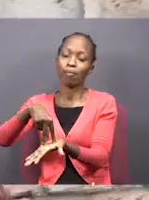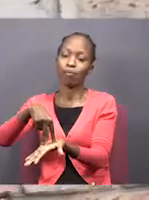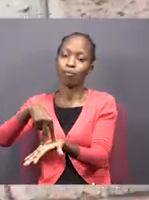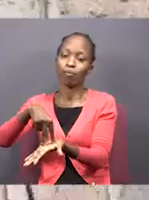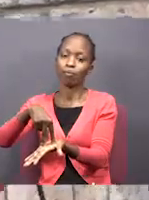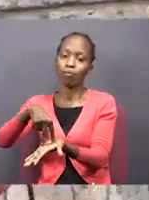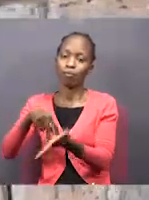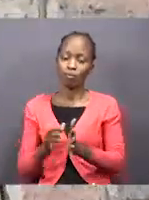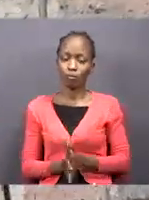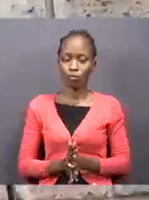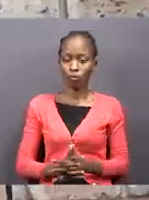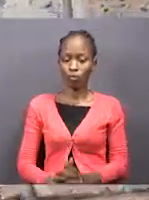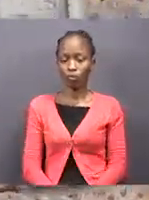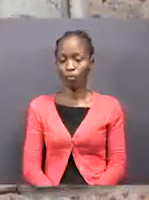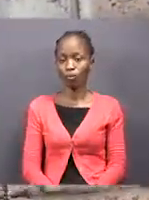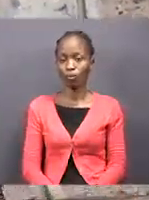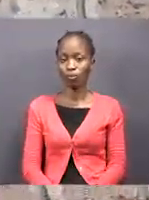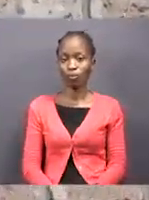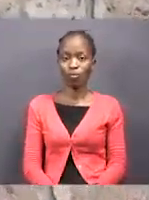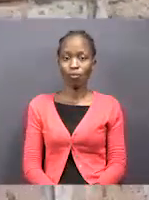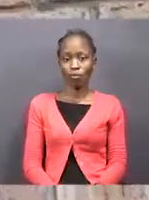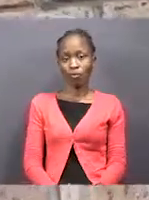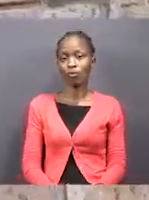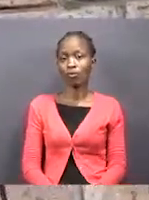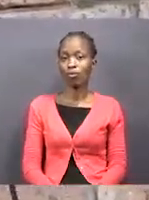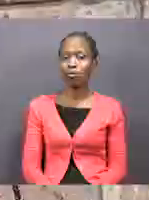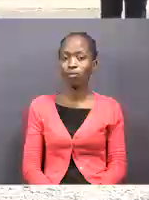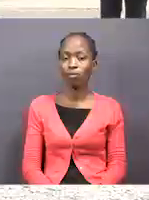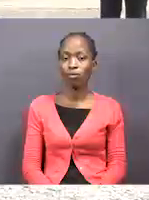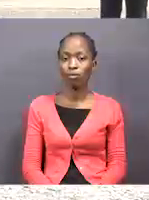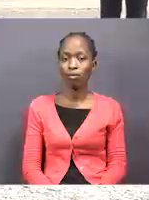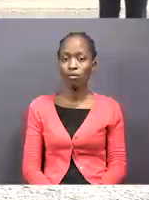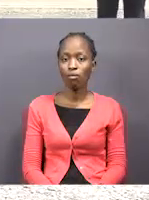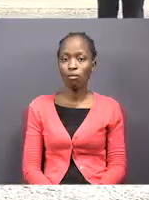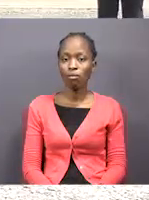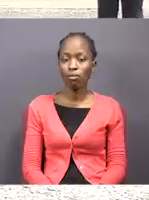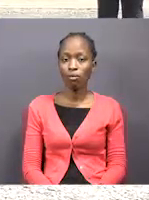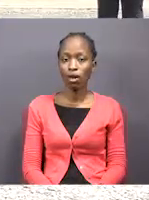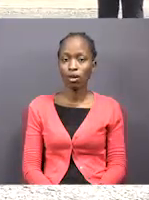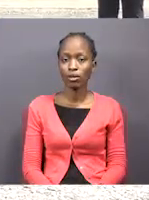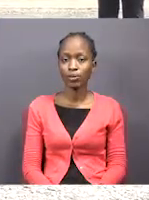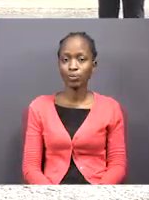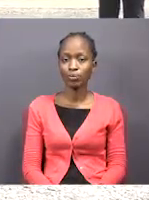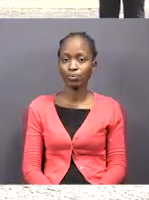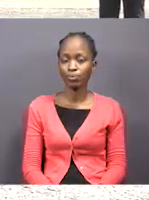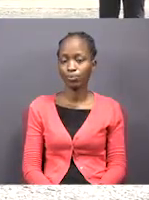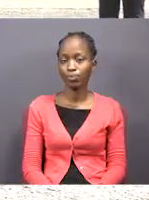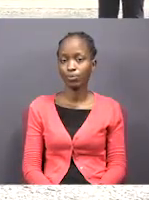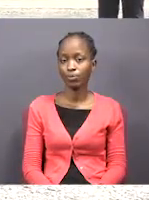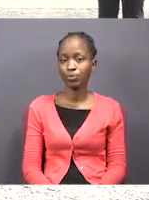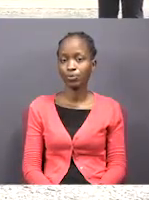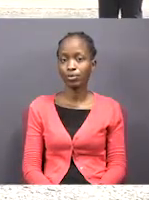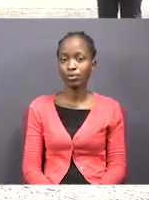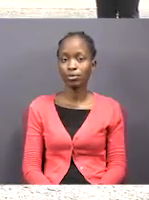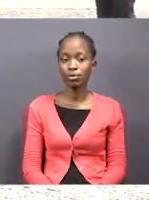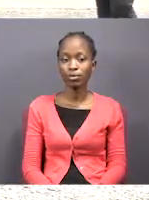Proper ease. Attention. So where is our Bible? All right, your right hand towards the Bible, your